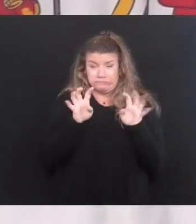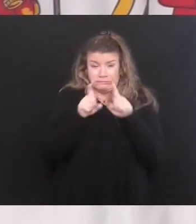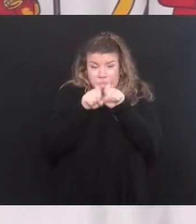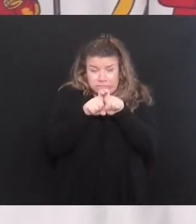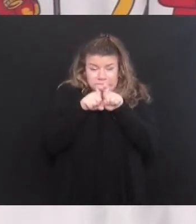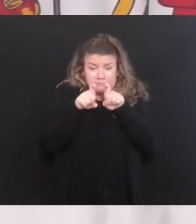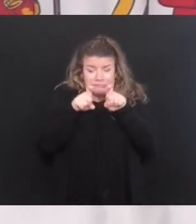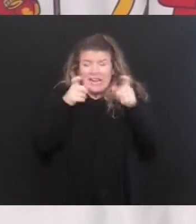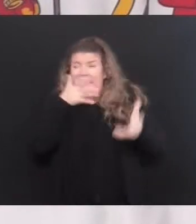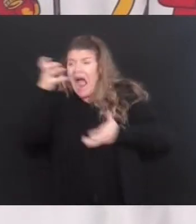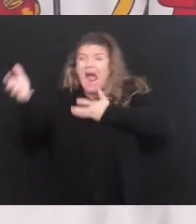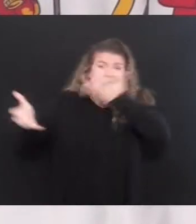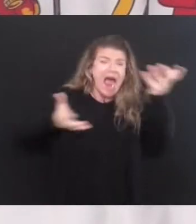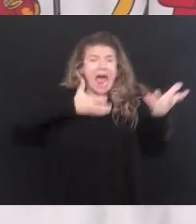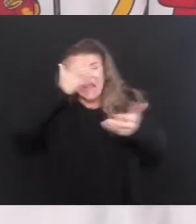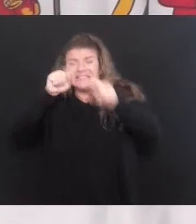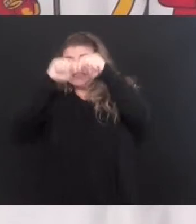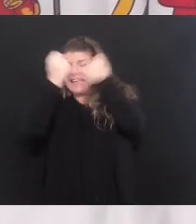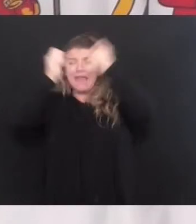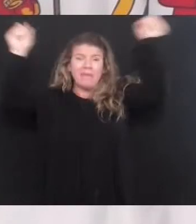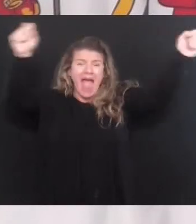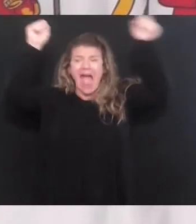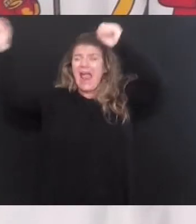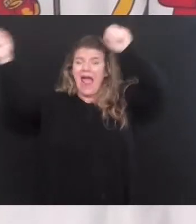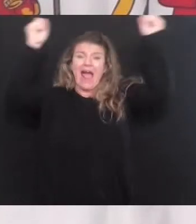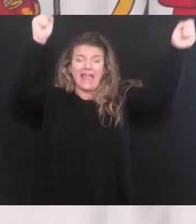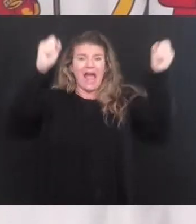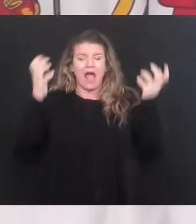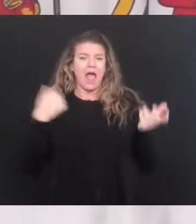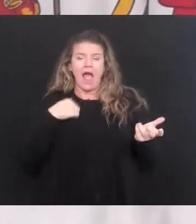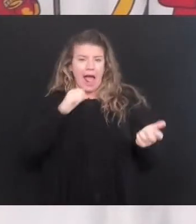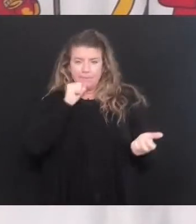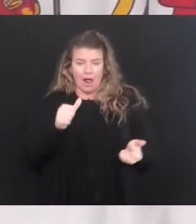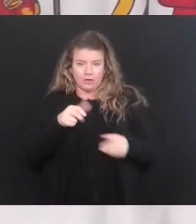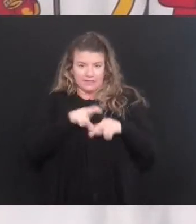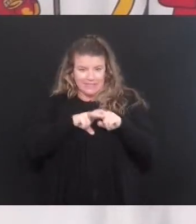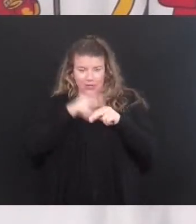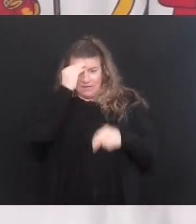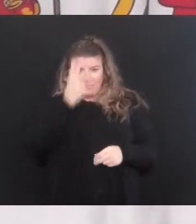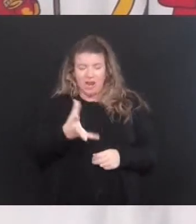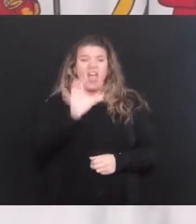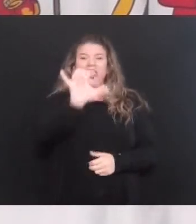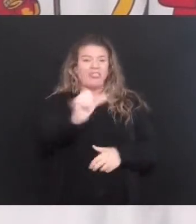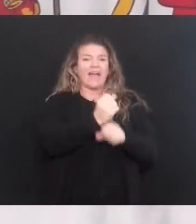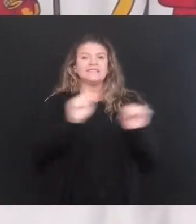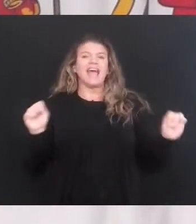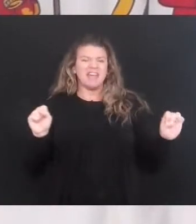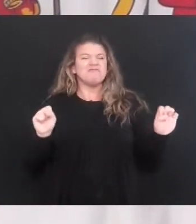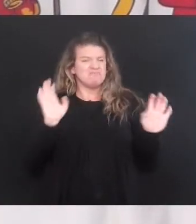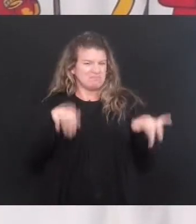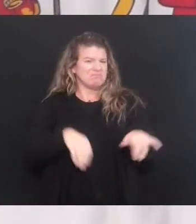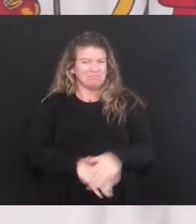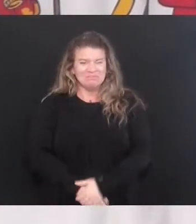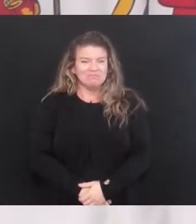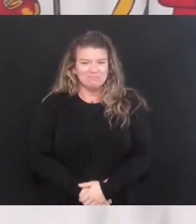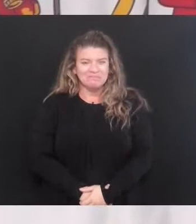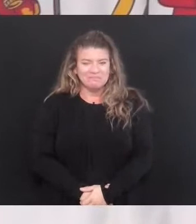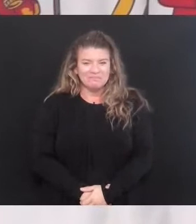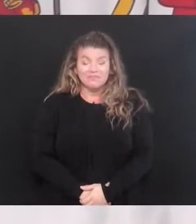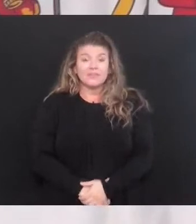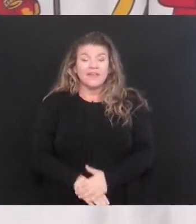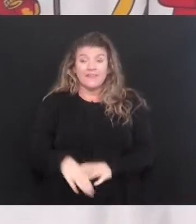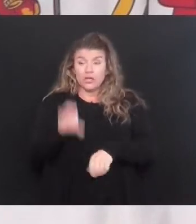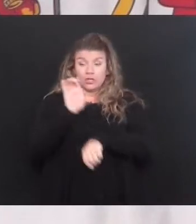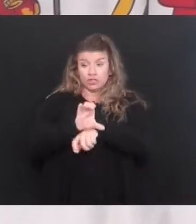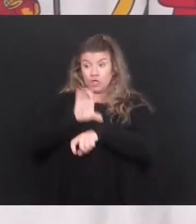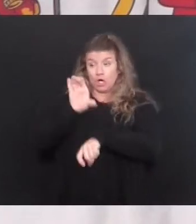they're screaming and hollering for their teams and rooting their teams on. I'm not going to sit here and tell you, oh, that's safe, you know, and the church